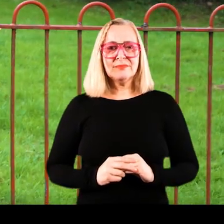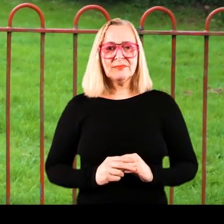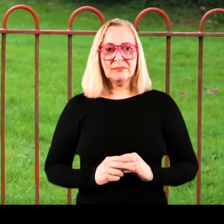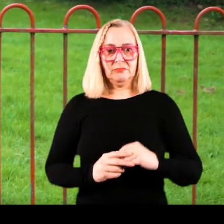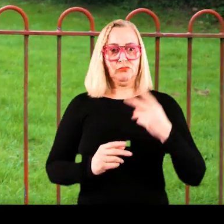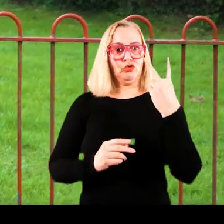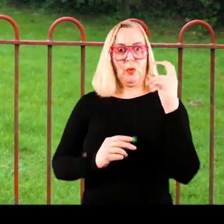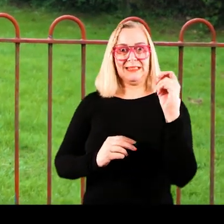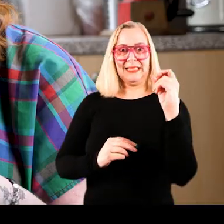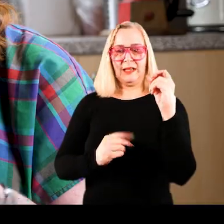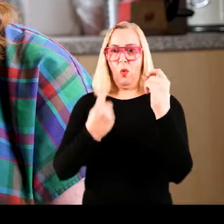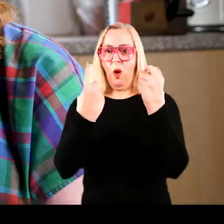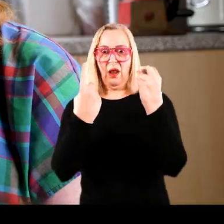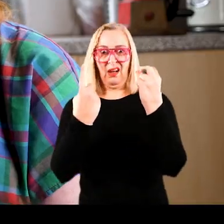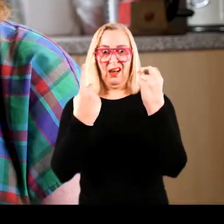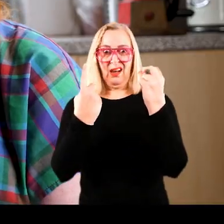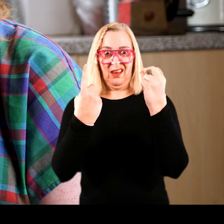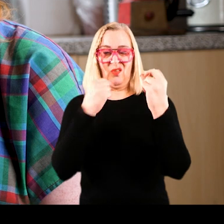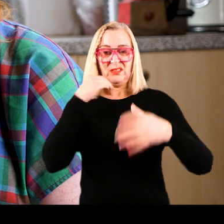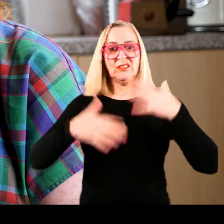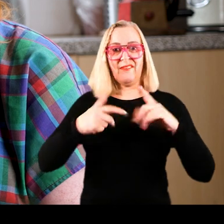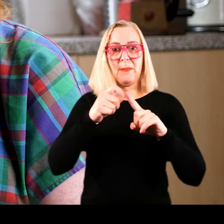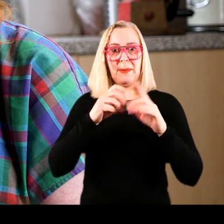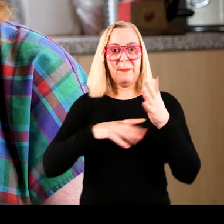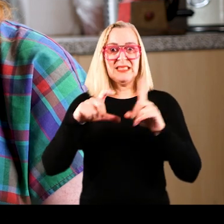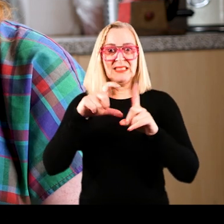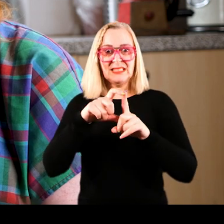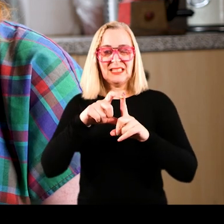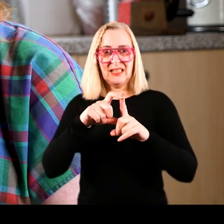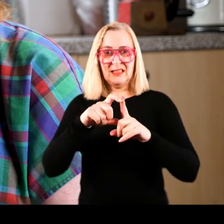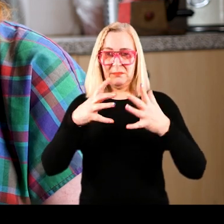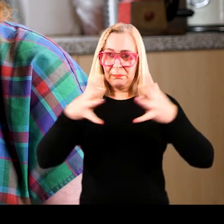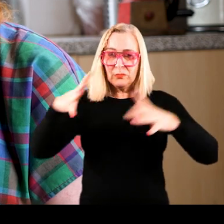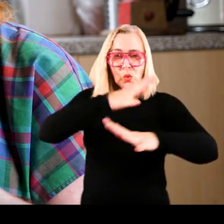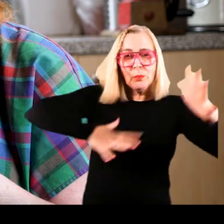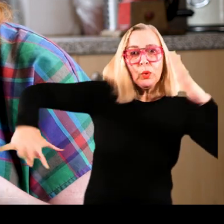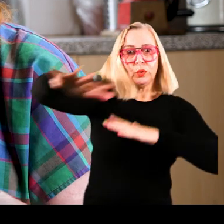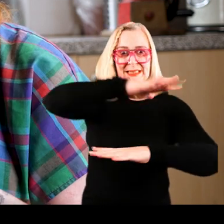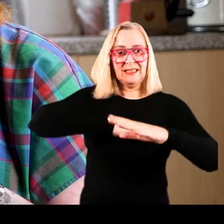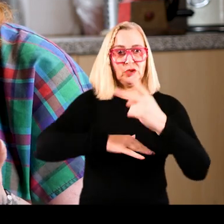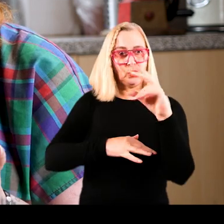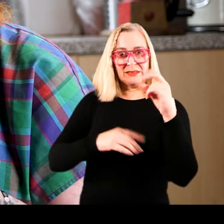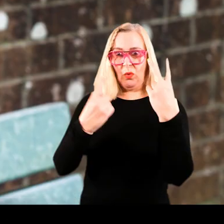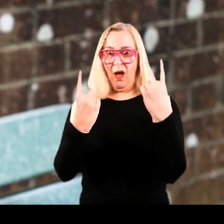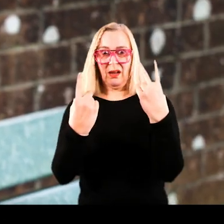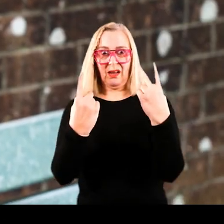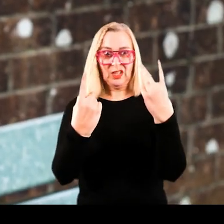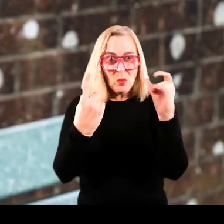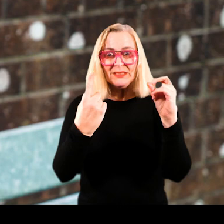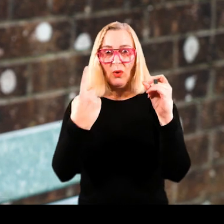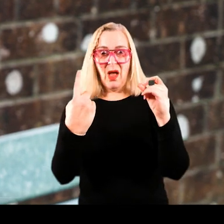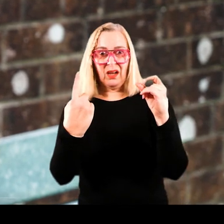One in 20 of us suffer from PMDD. You know, there is a whole community of us